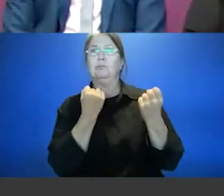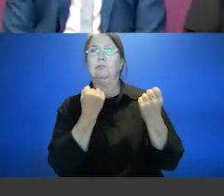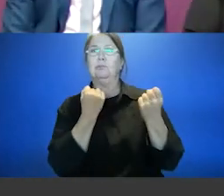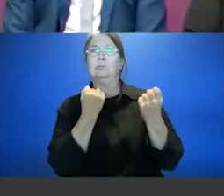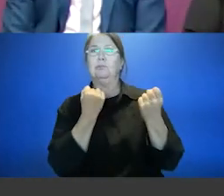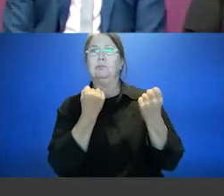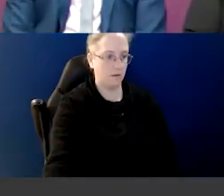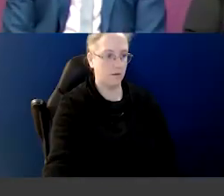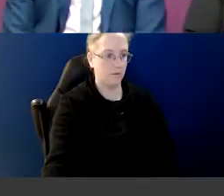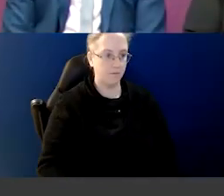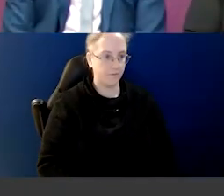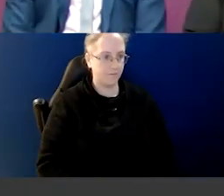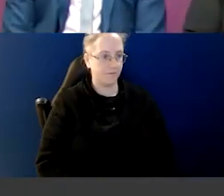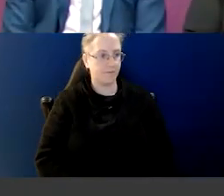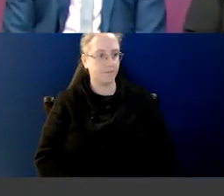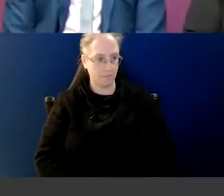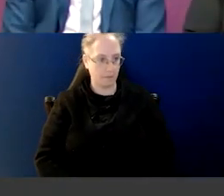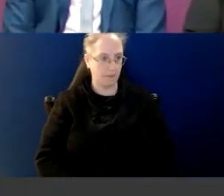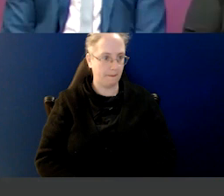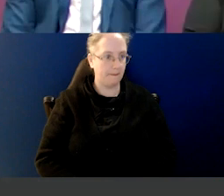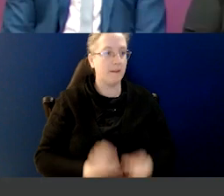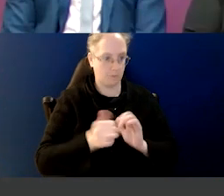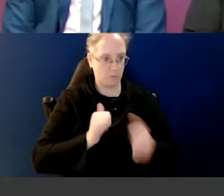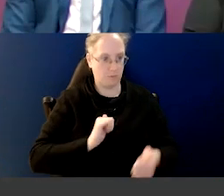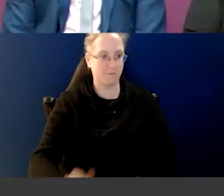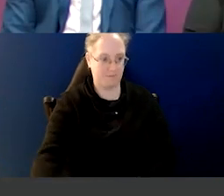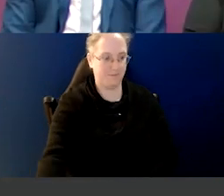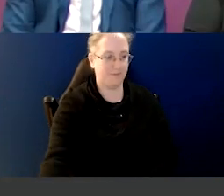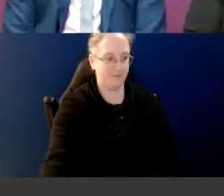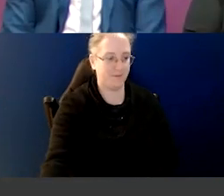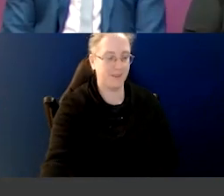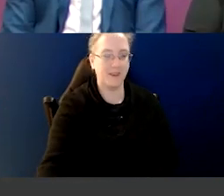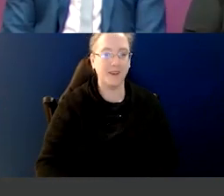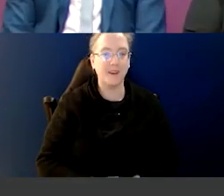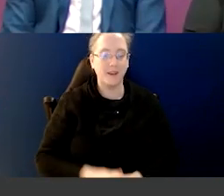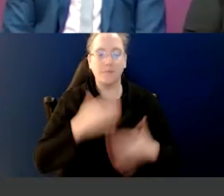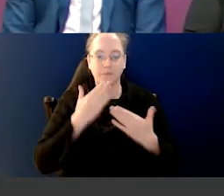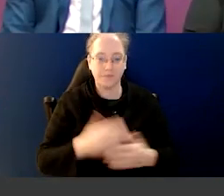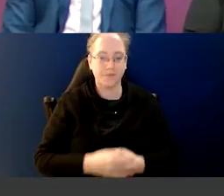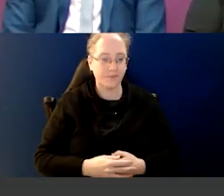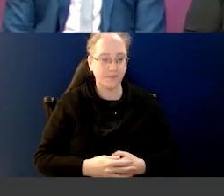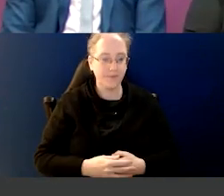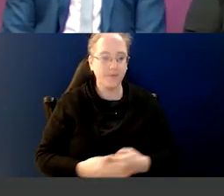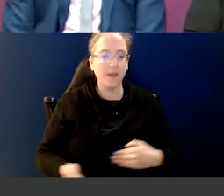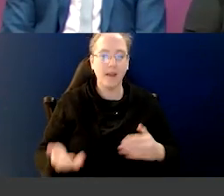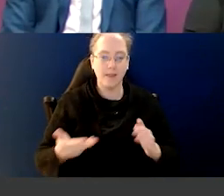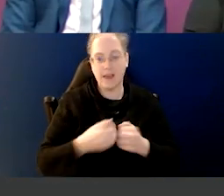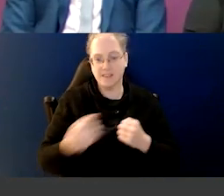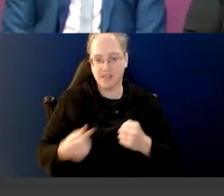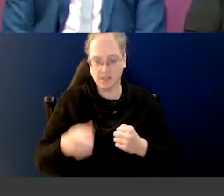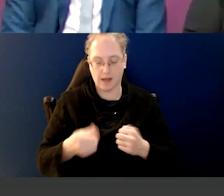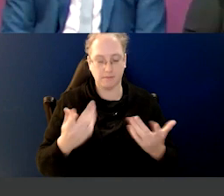investigating entity. Thanks for that. And then the extension of that, the question is, does IBAC